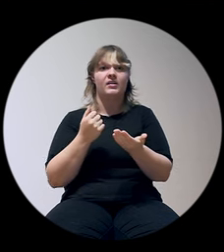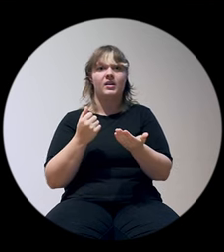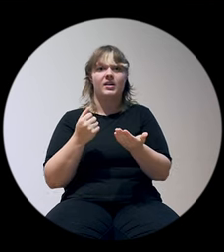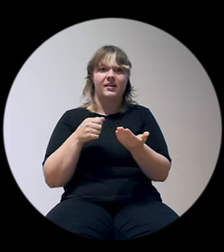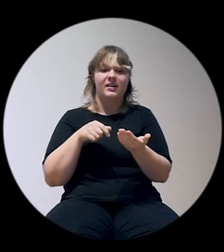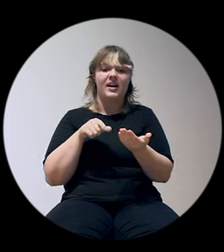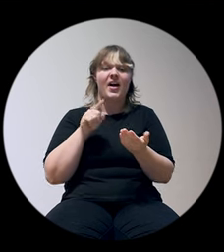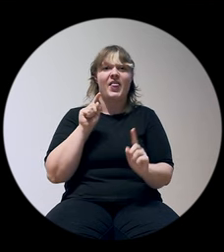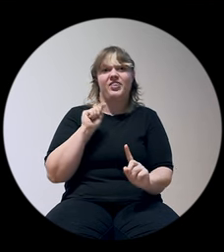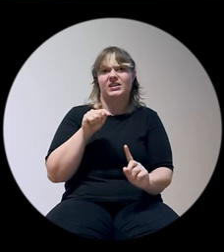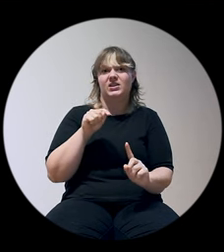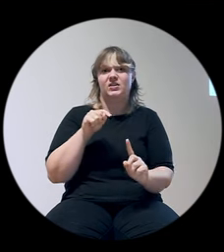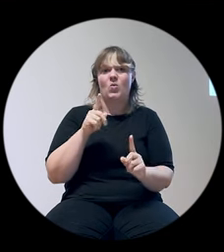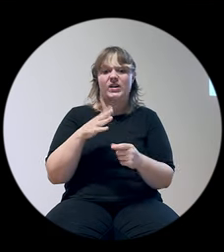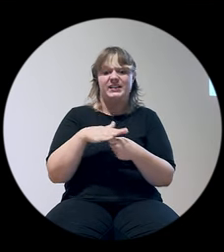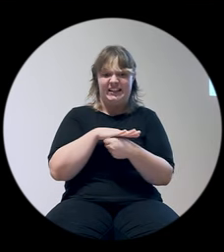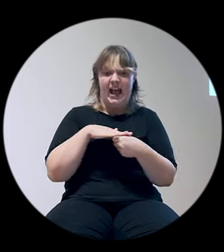this was the site.